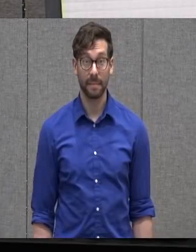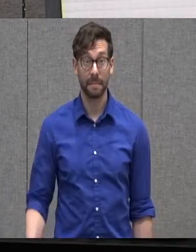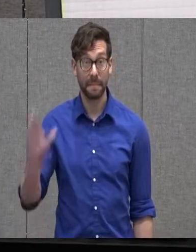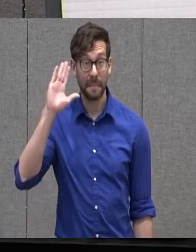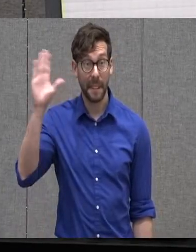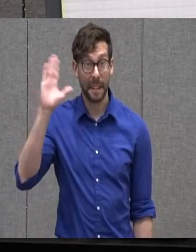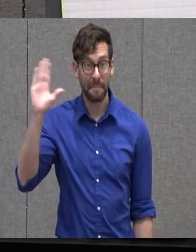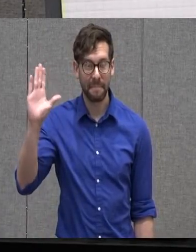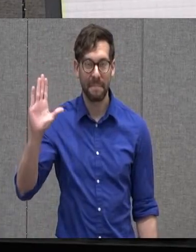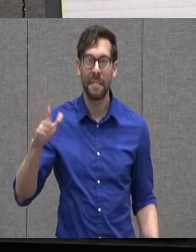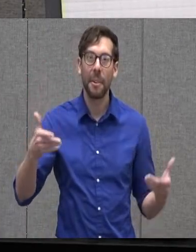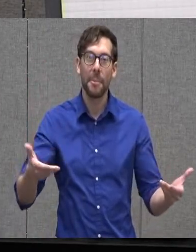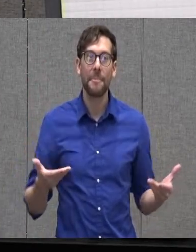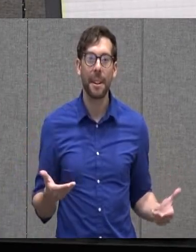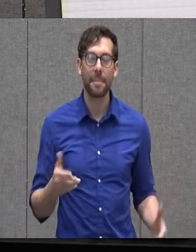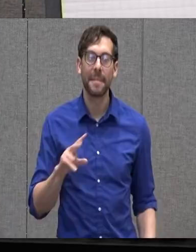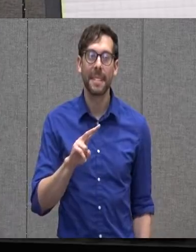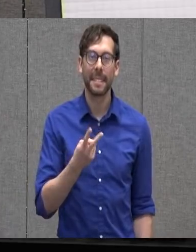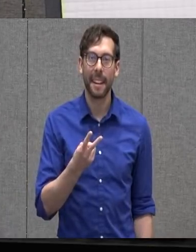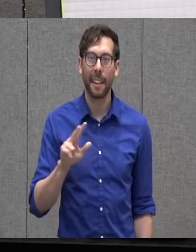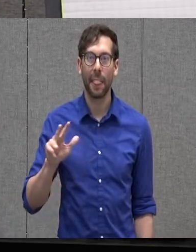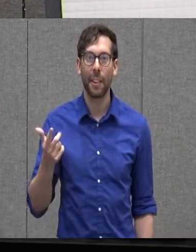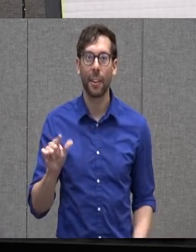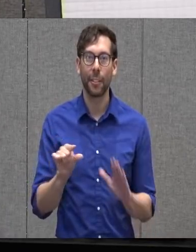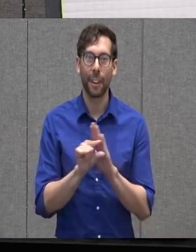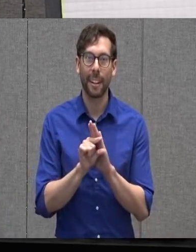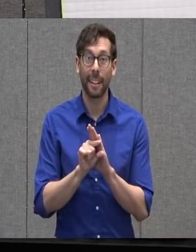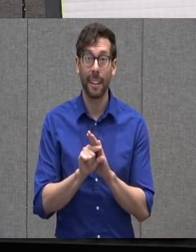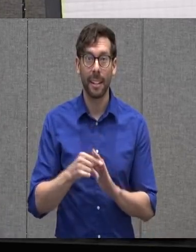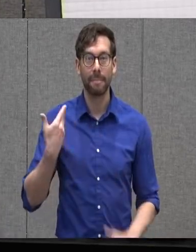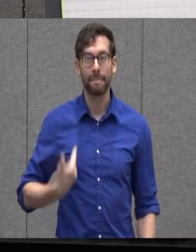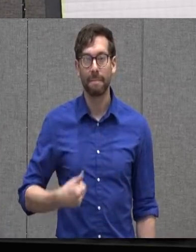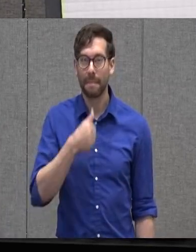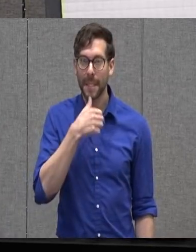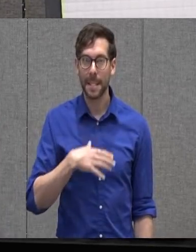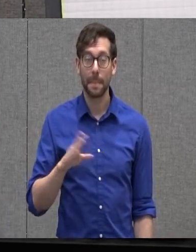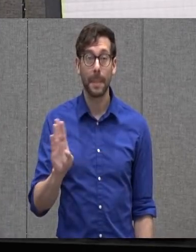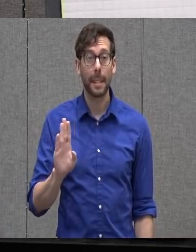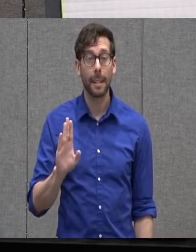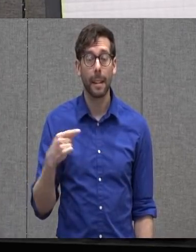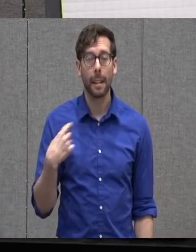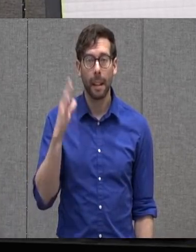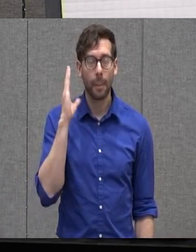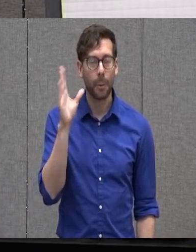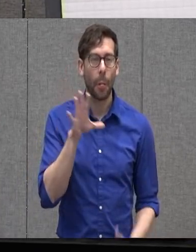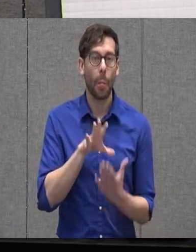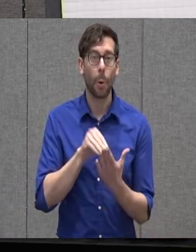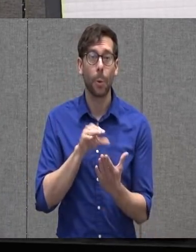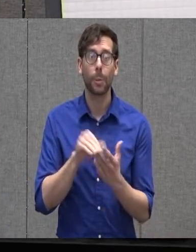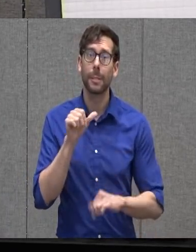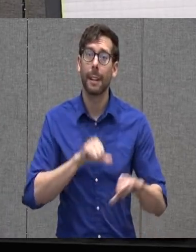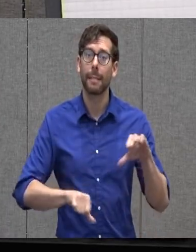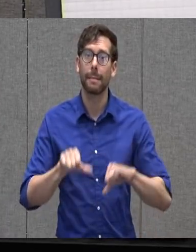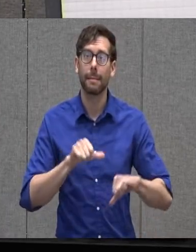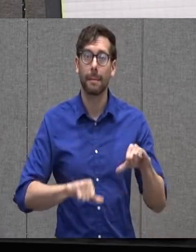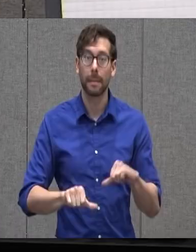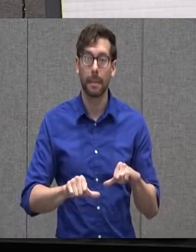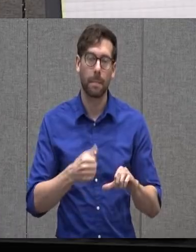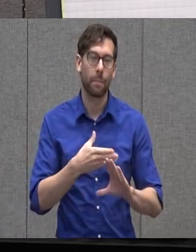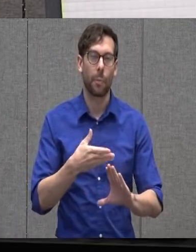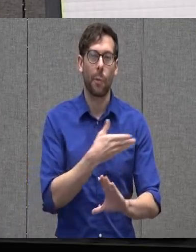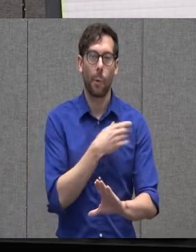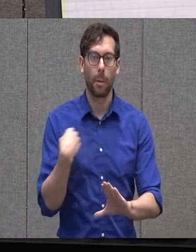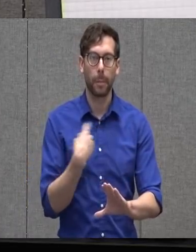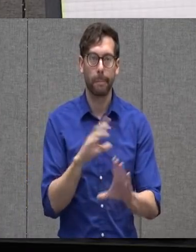Hi, welcome second and third grade. I'm Mrs. B and we're going to talk about science. Before we get